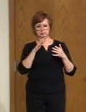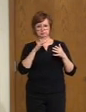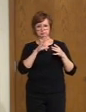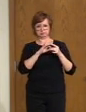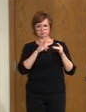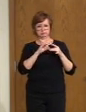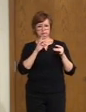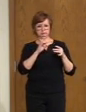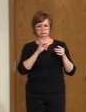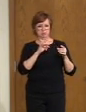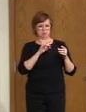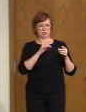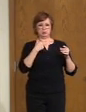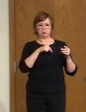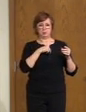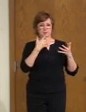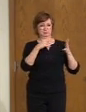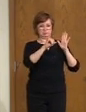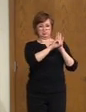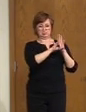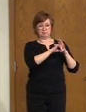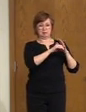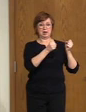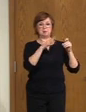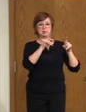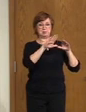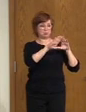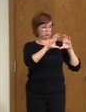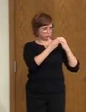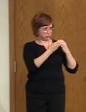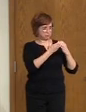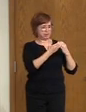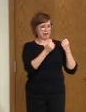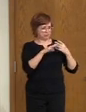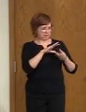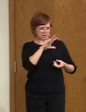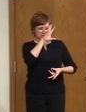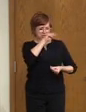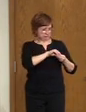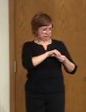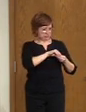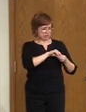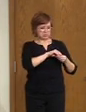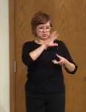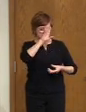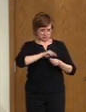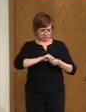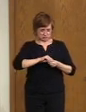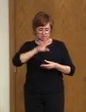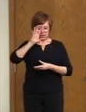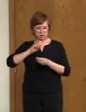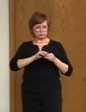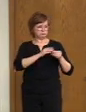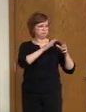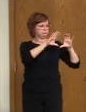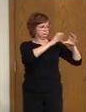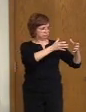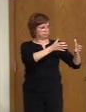into each of these cohort groups, so that we can be clear when to move on to the next, depending on